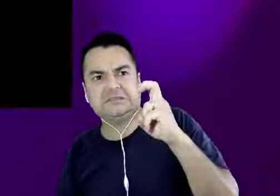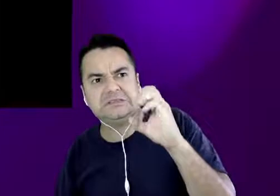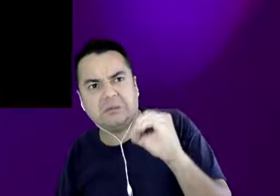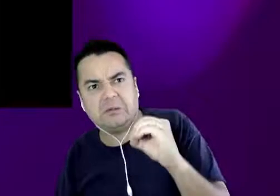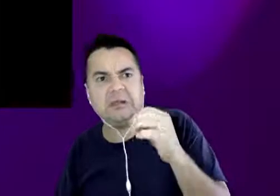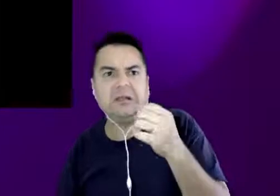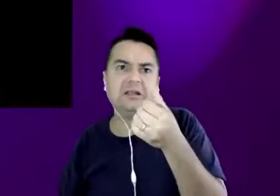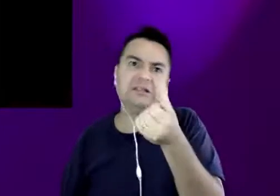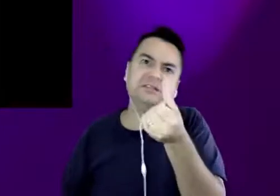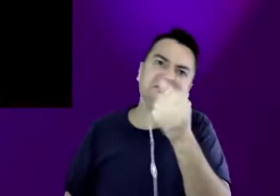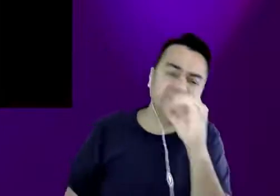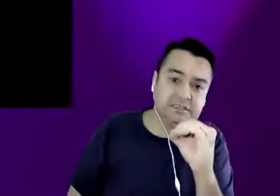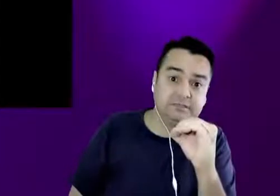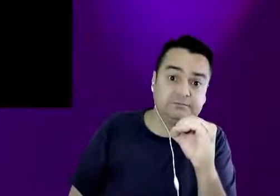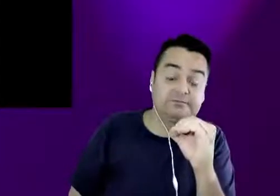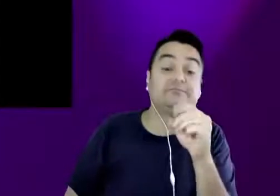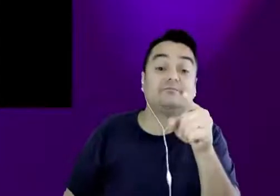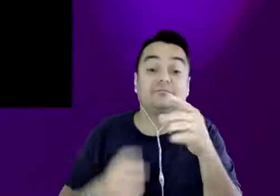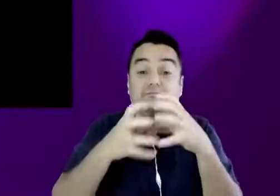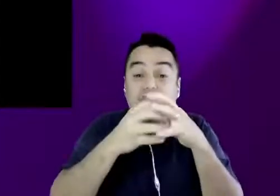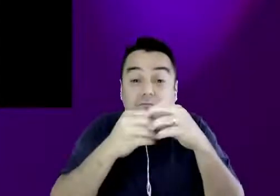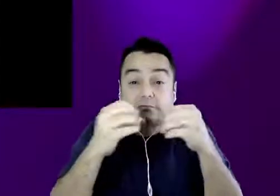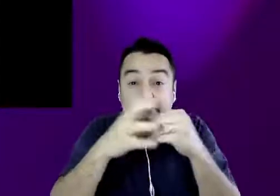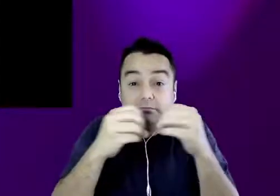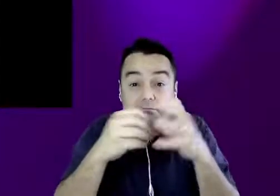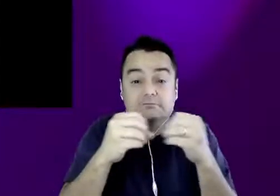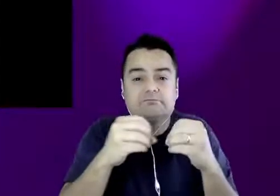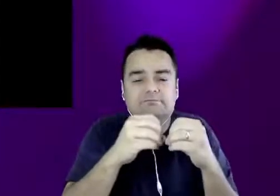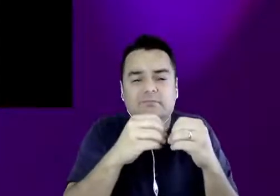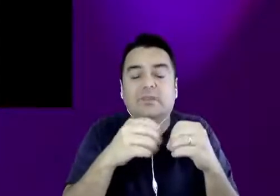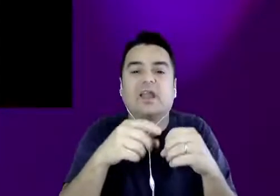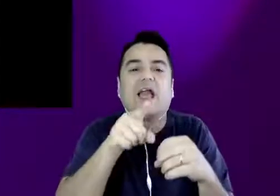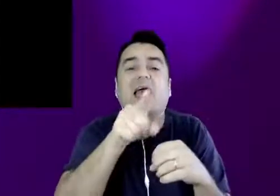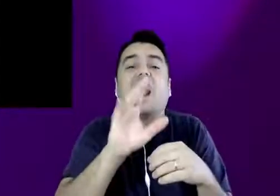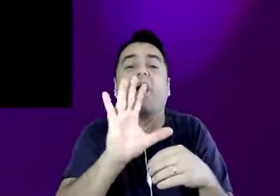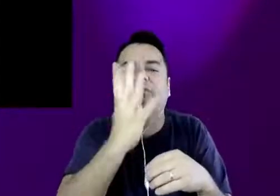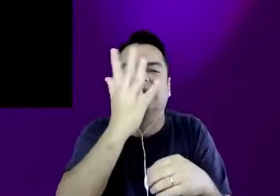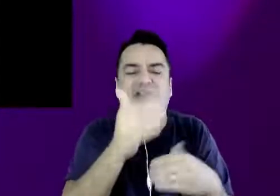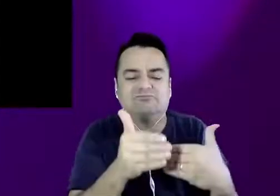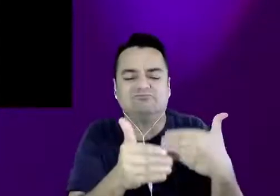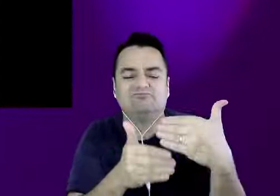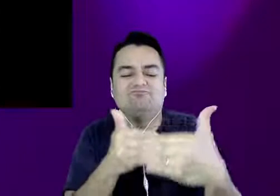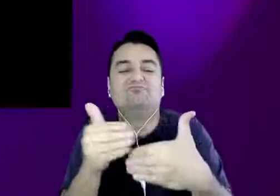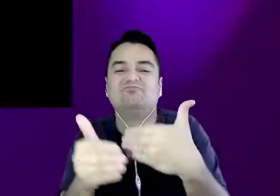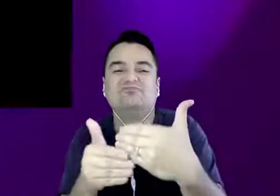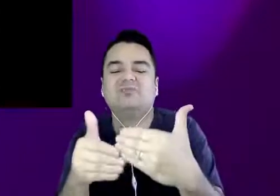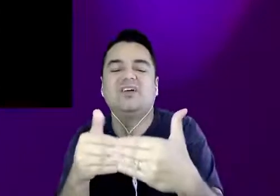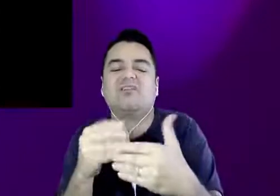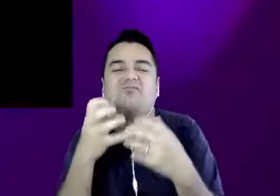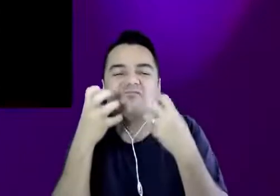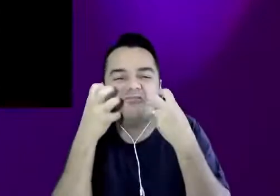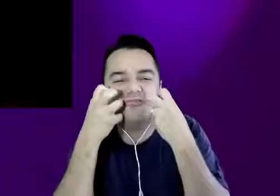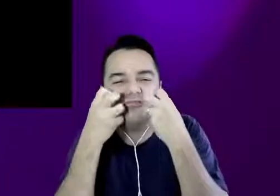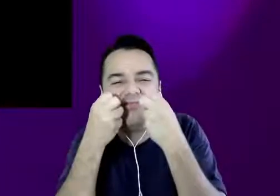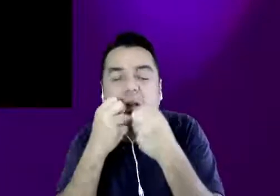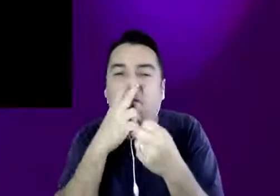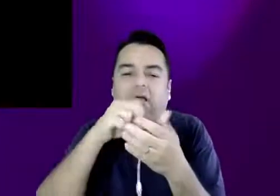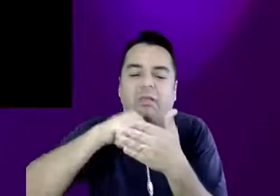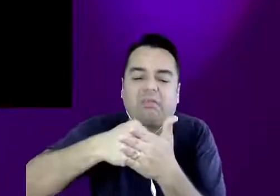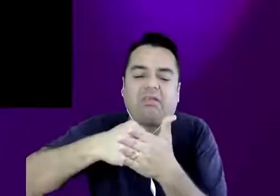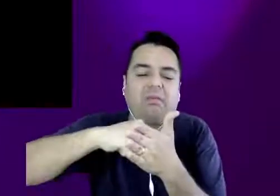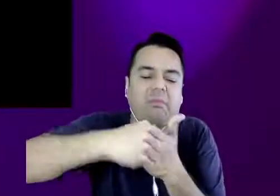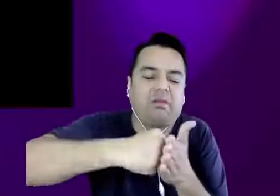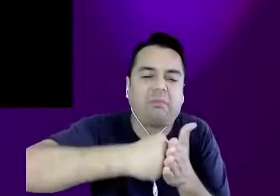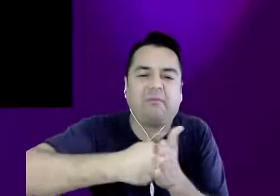acquire irreversible mechanism of being blocked for it. In other words, becomes resistant to apoptosis. Imagine